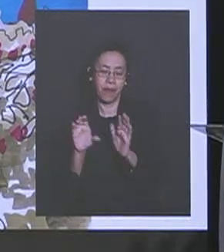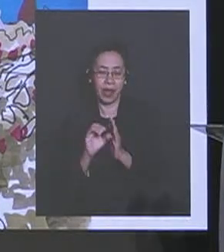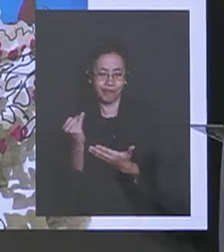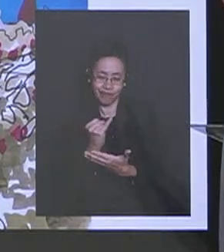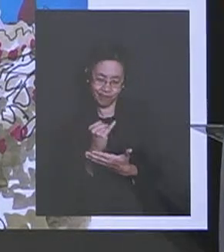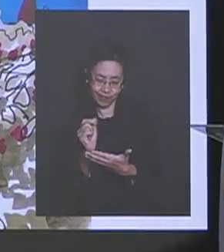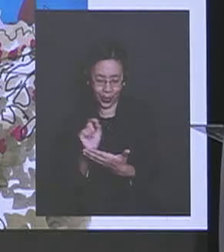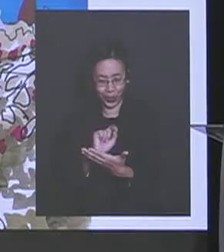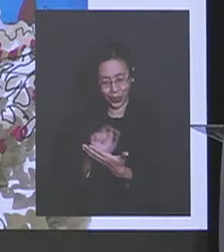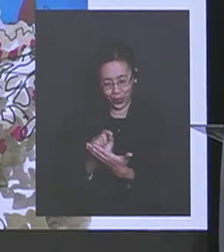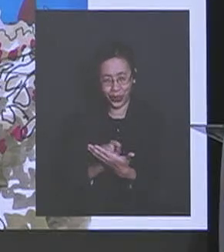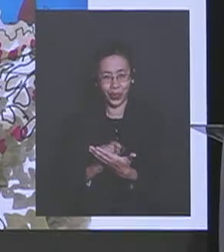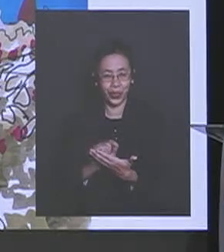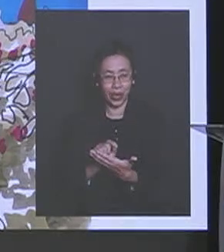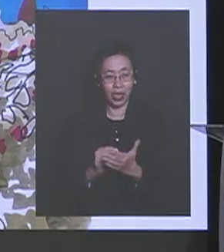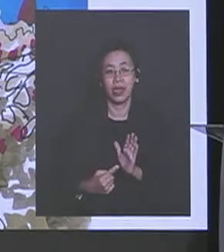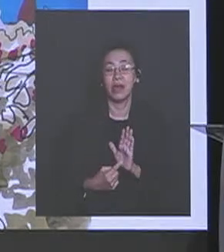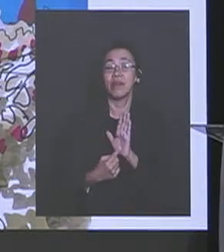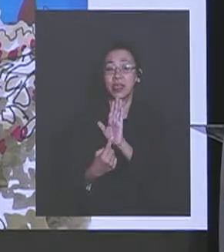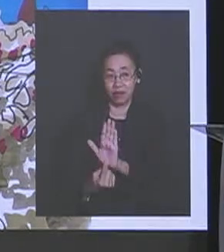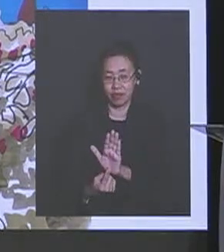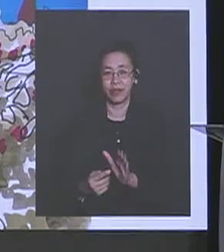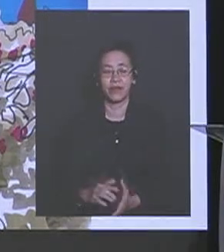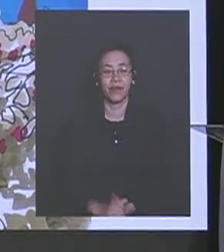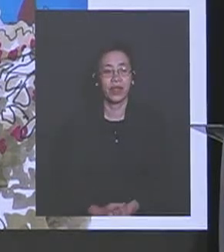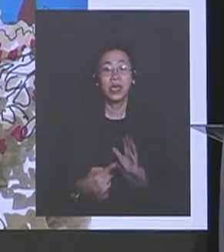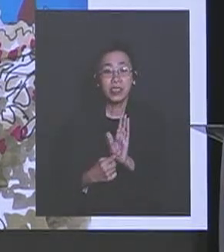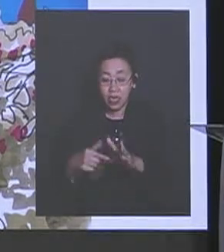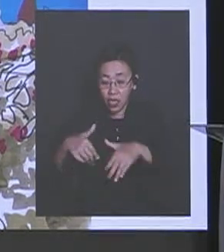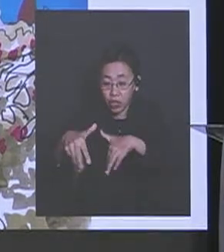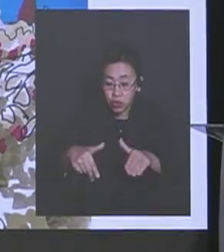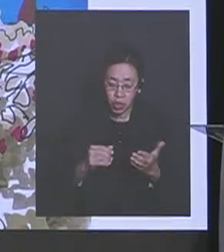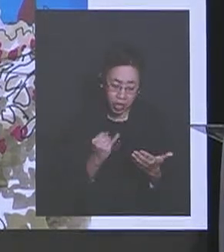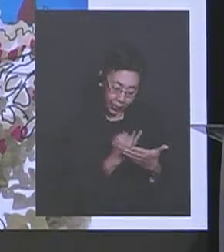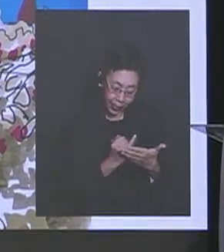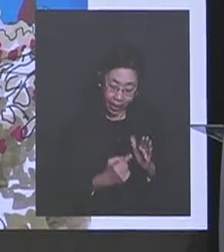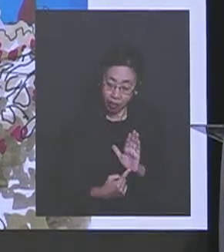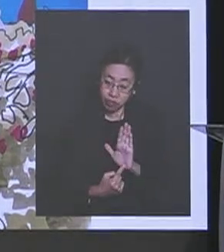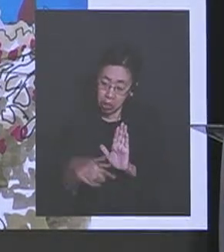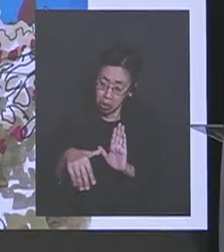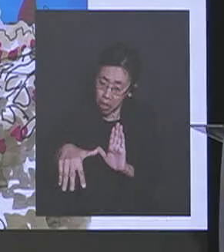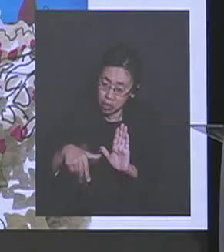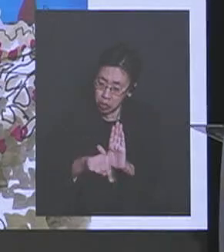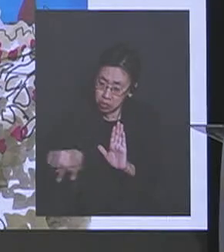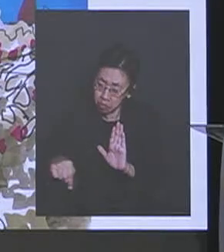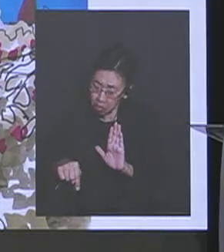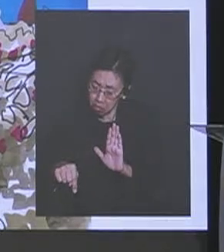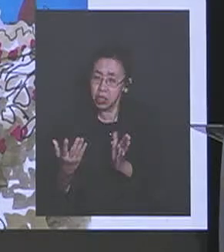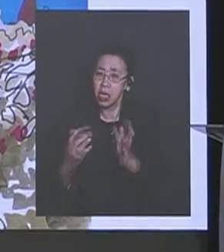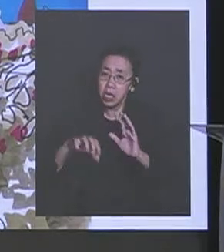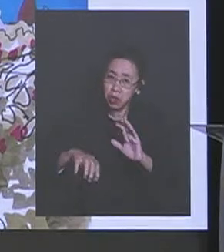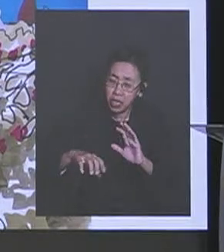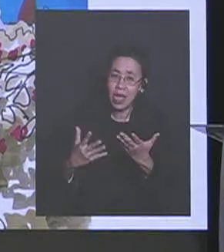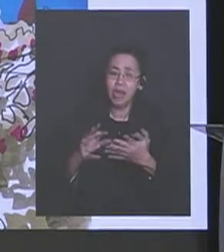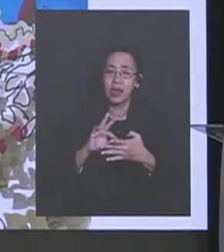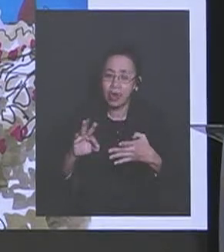a number of public housing communities in this area, you know, as a way to kind of bring them into the process and think